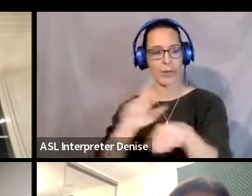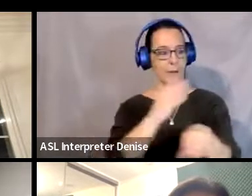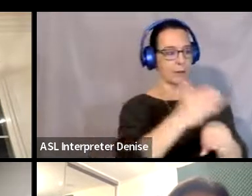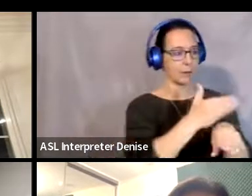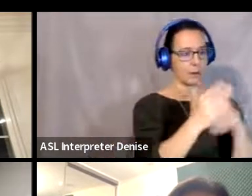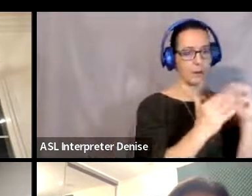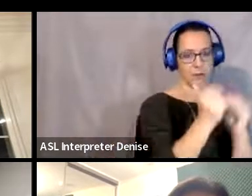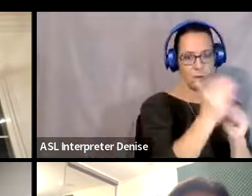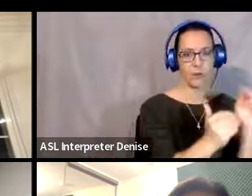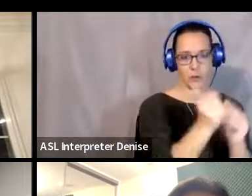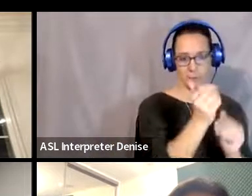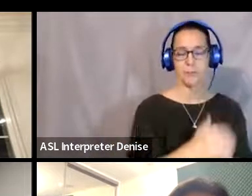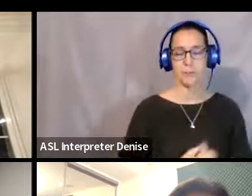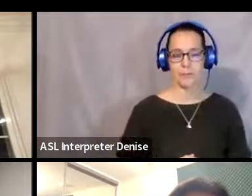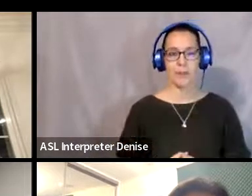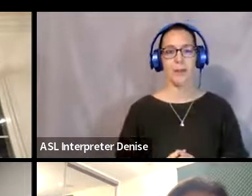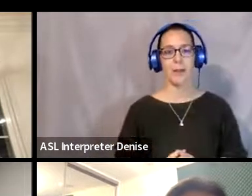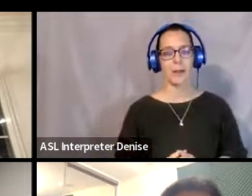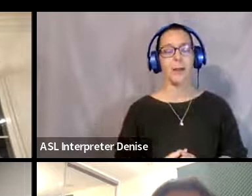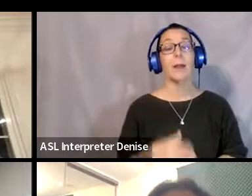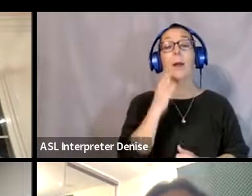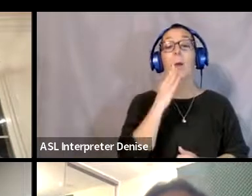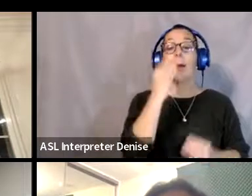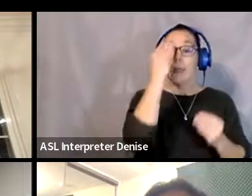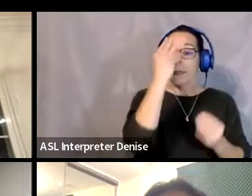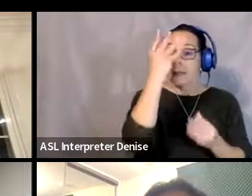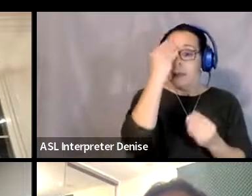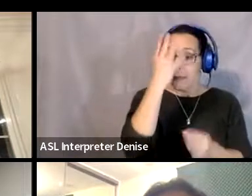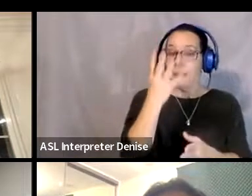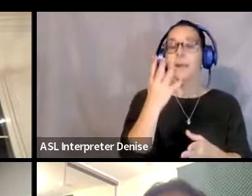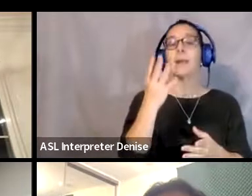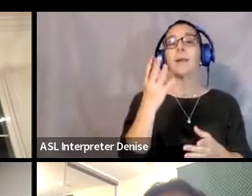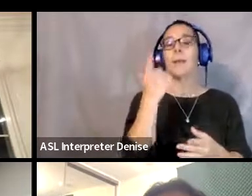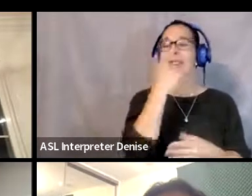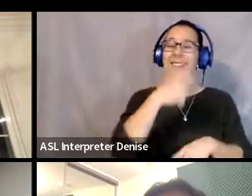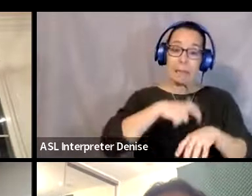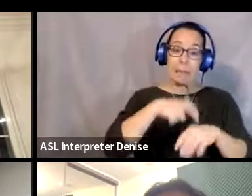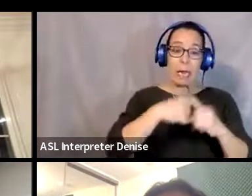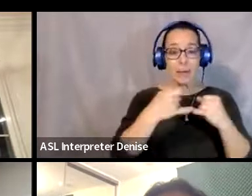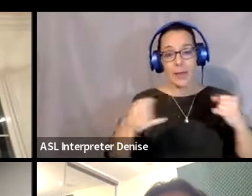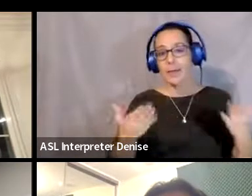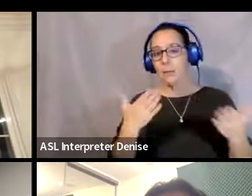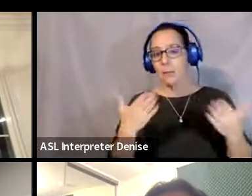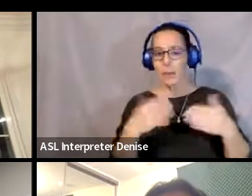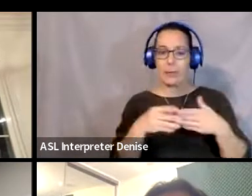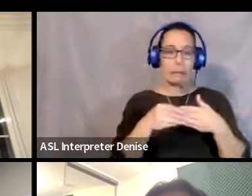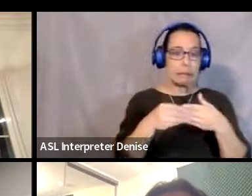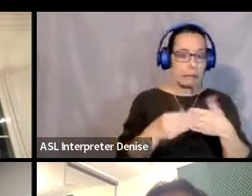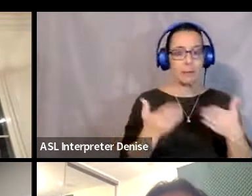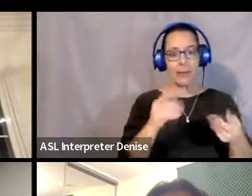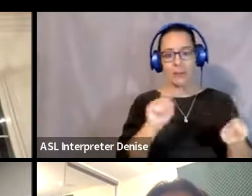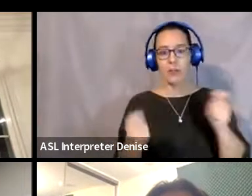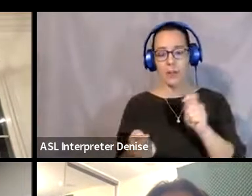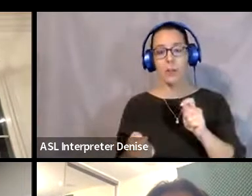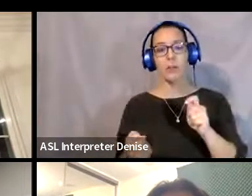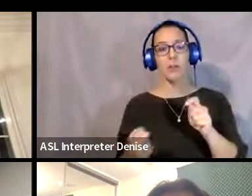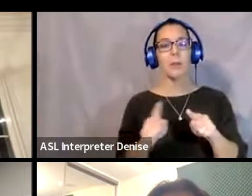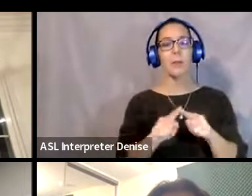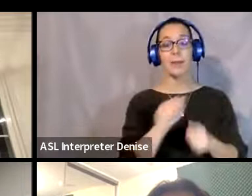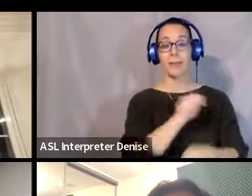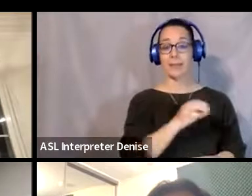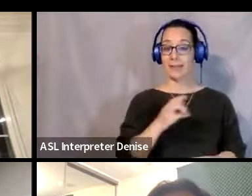So we will keep you updated. Timelines do change, but our staff is on it.